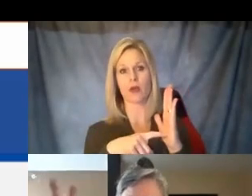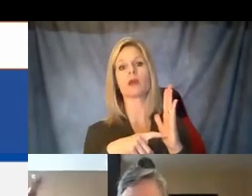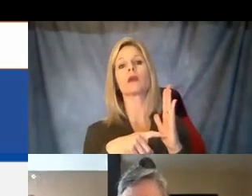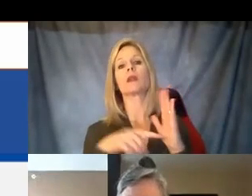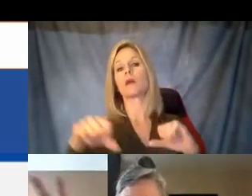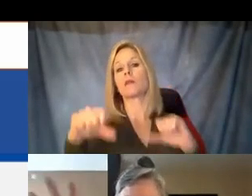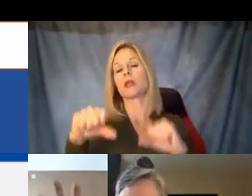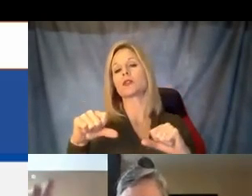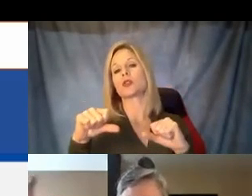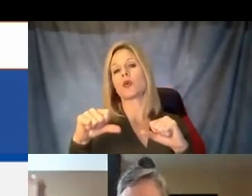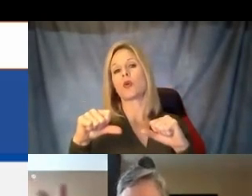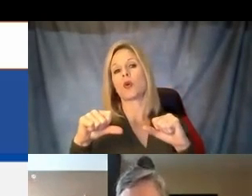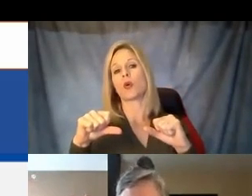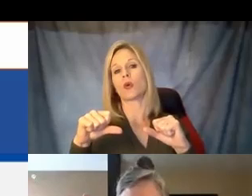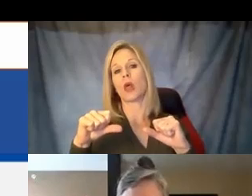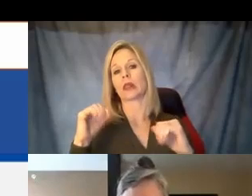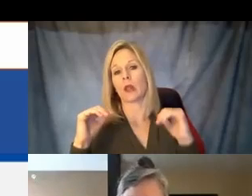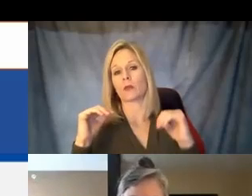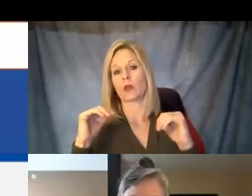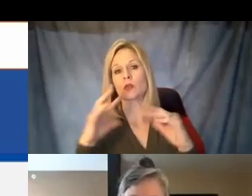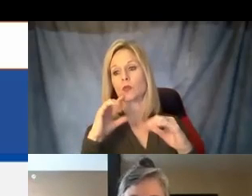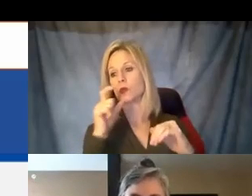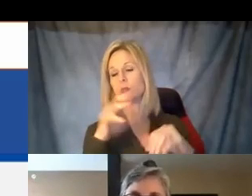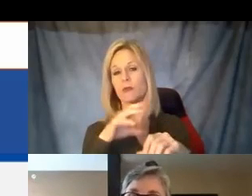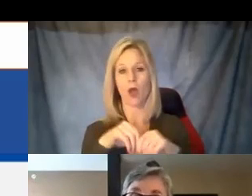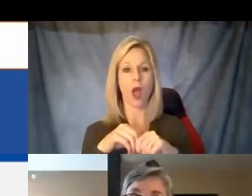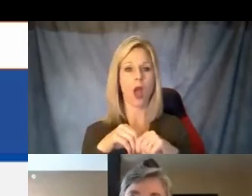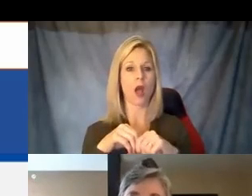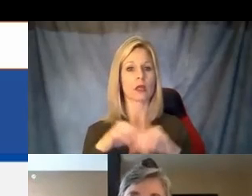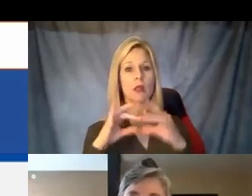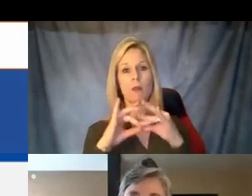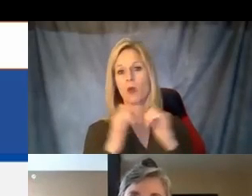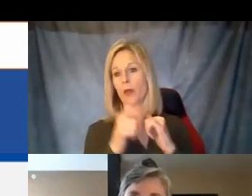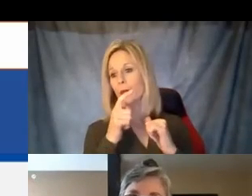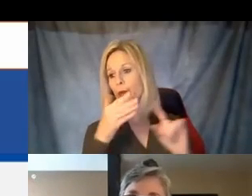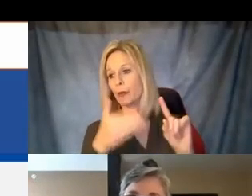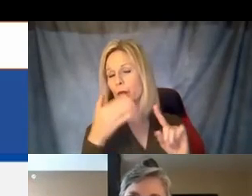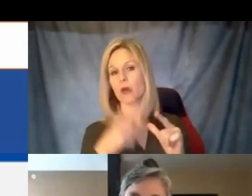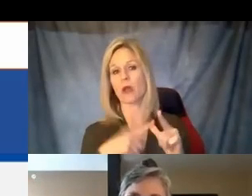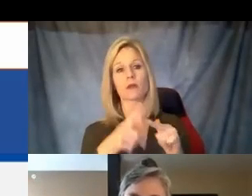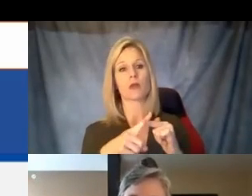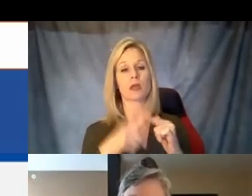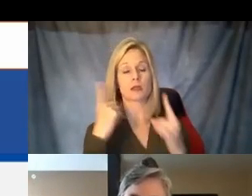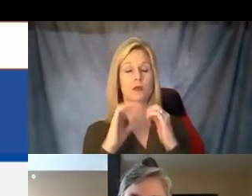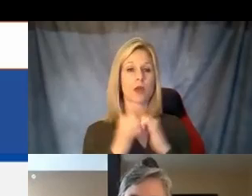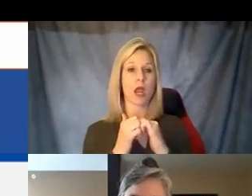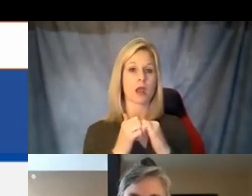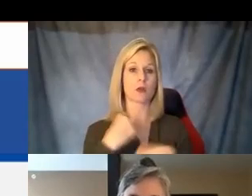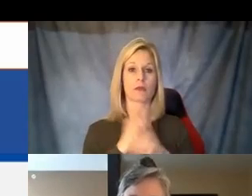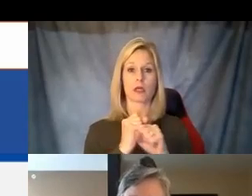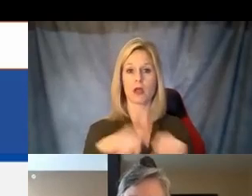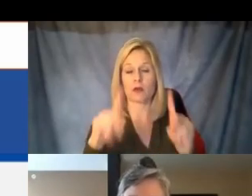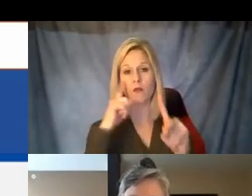potential leveraging your community members and collaborators. And you're going to consider how you can create an opportunity for